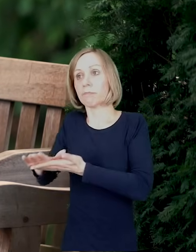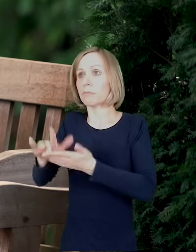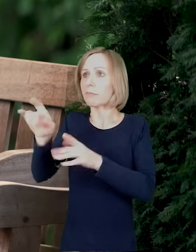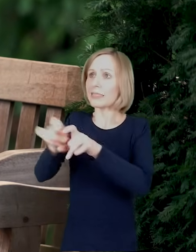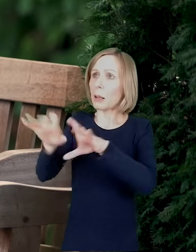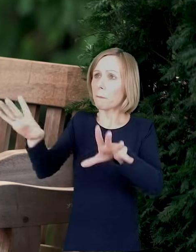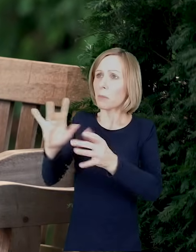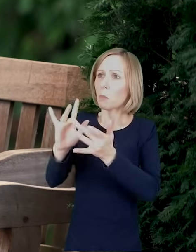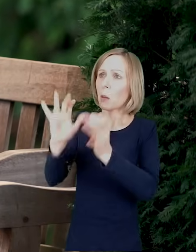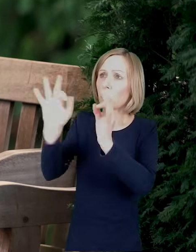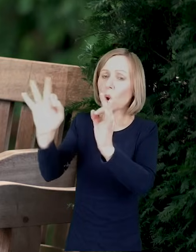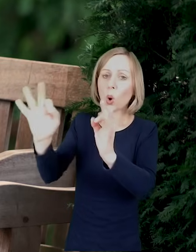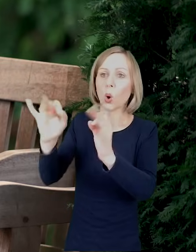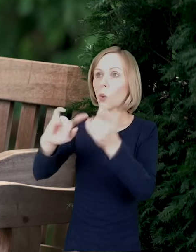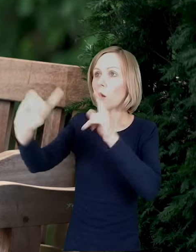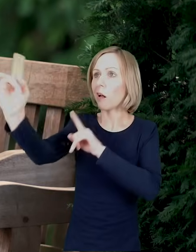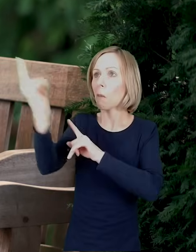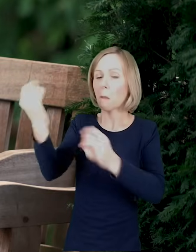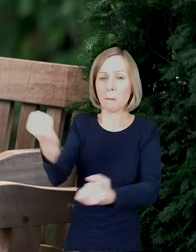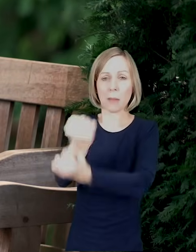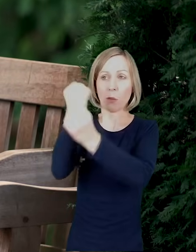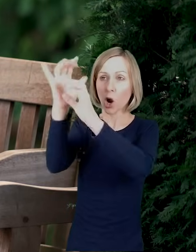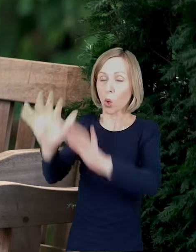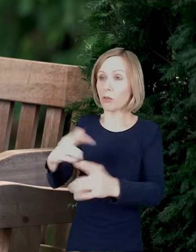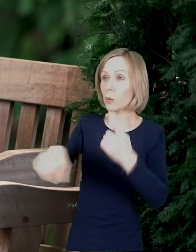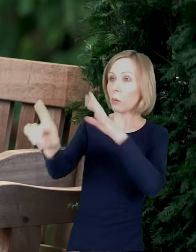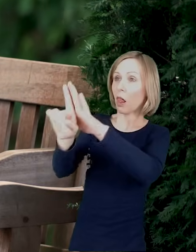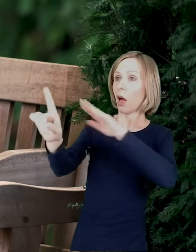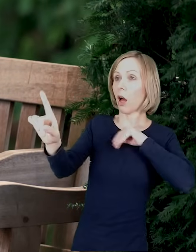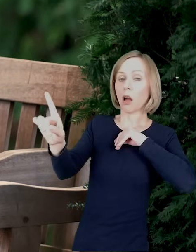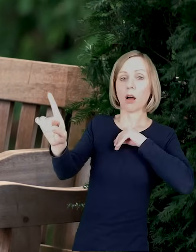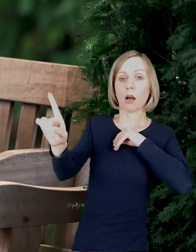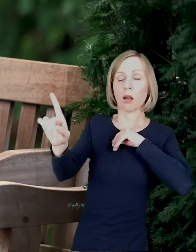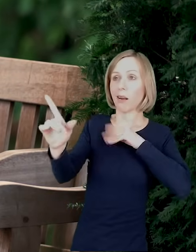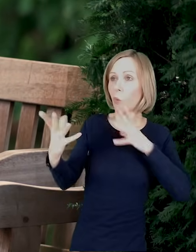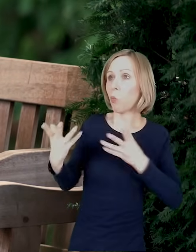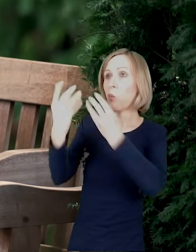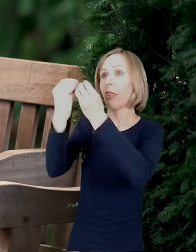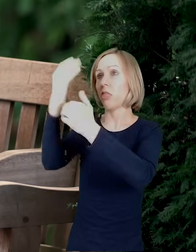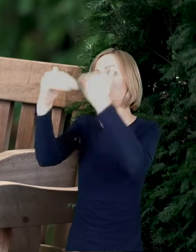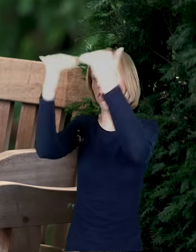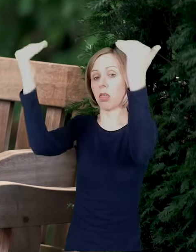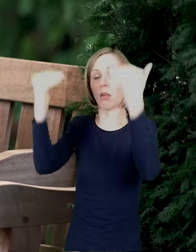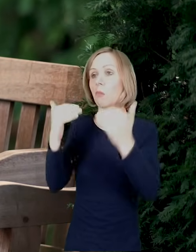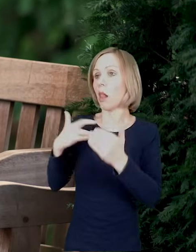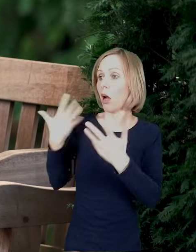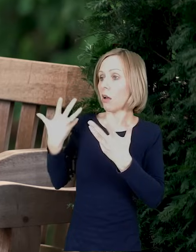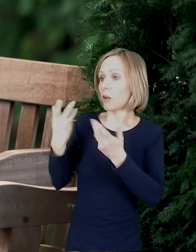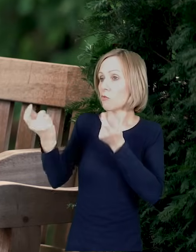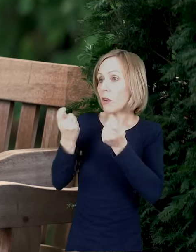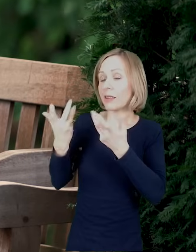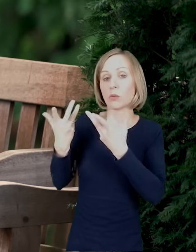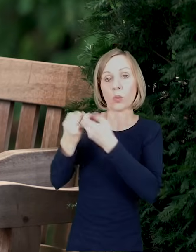in power and great glory, we may be made like him in his eternal and glorious kingdom, where he is alive and reigns with you in the